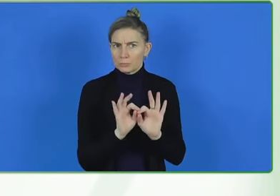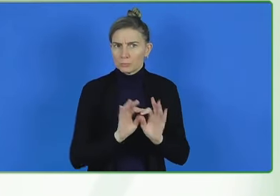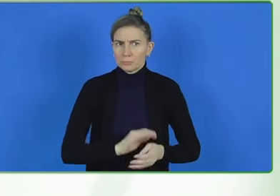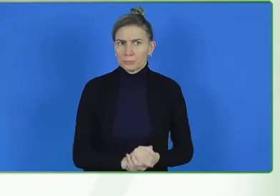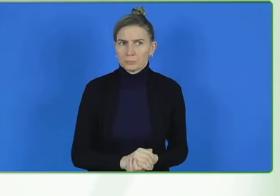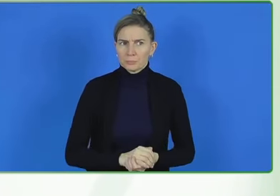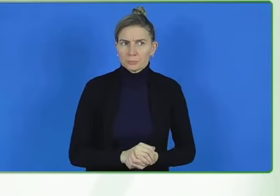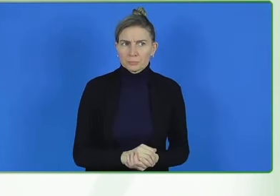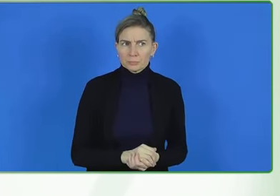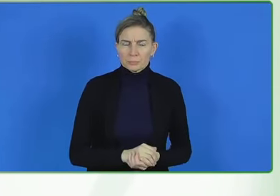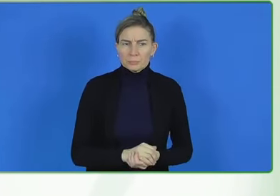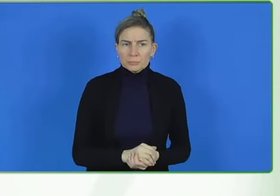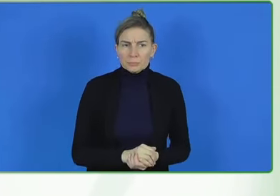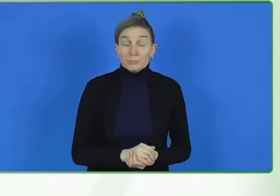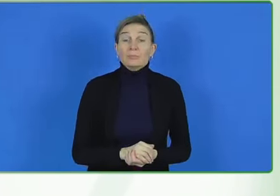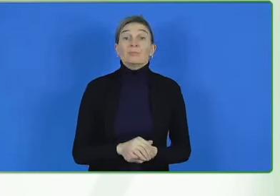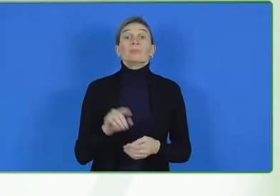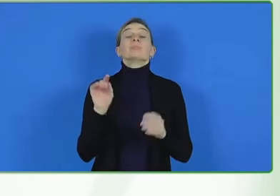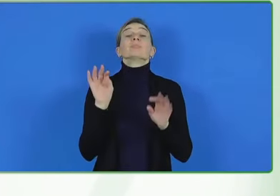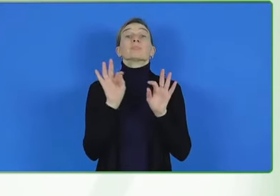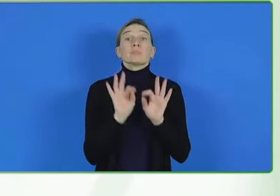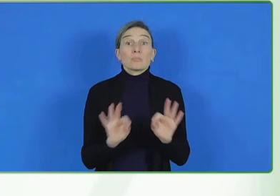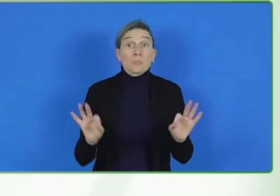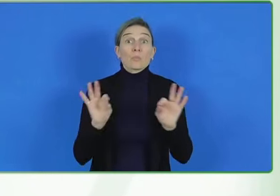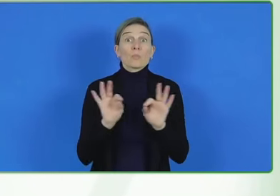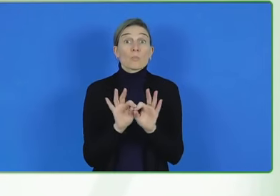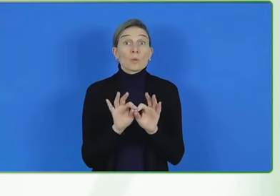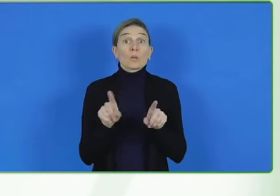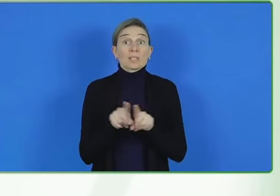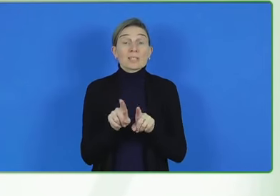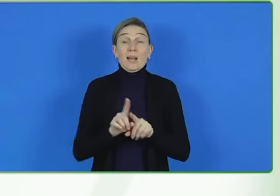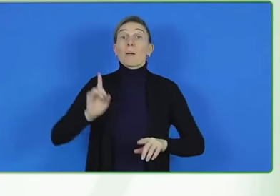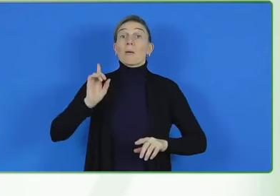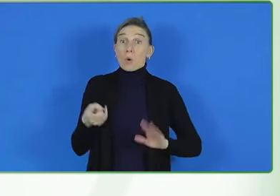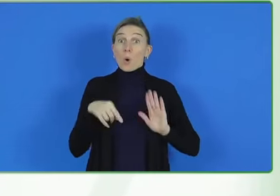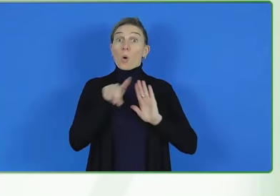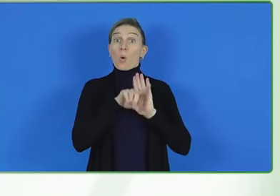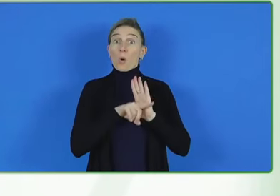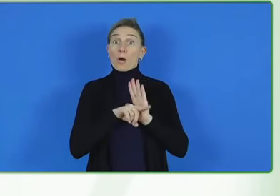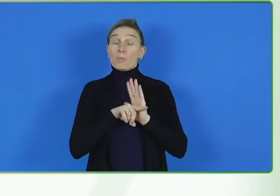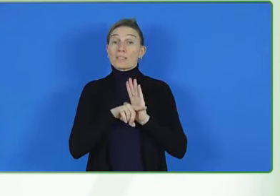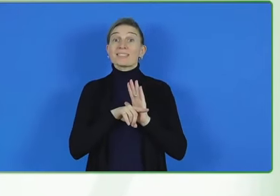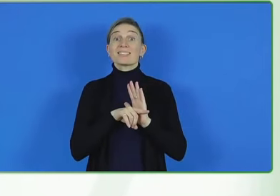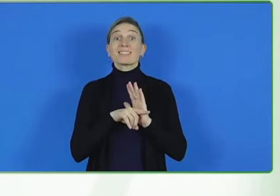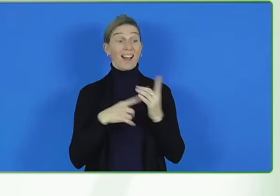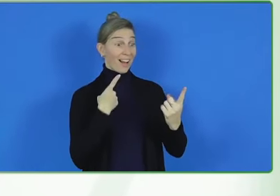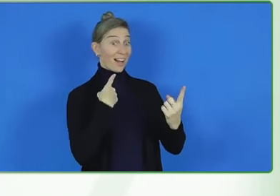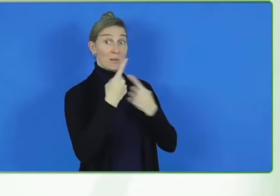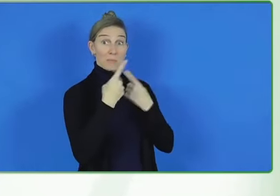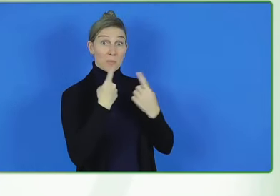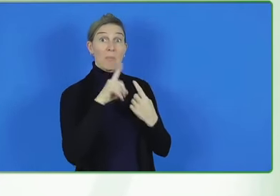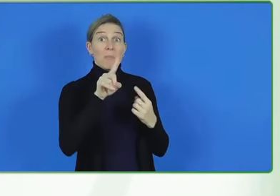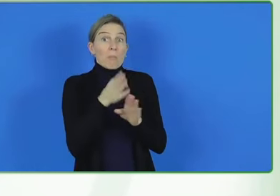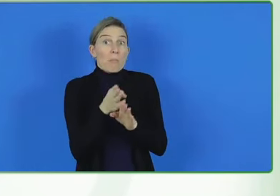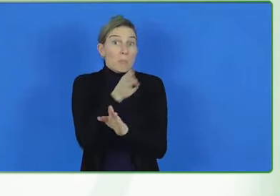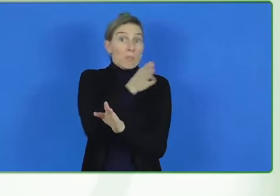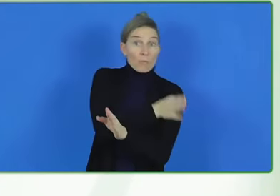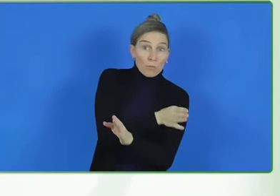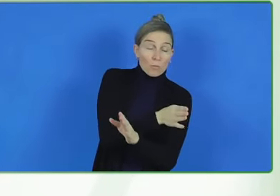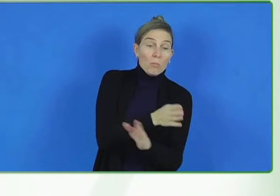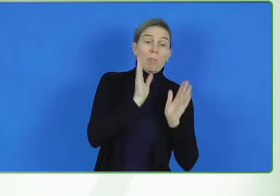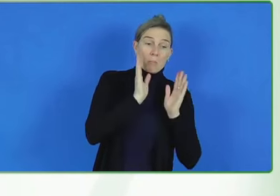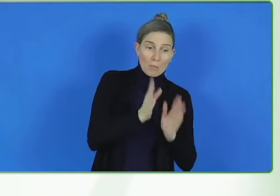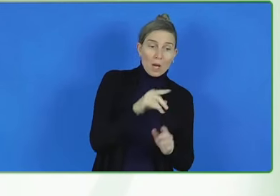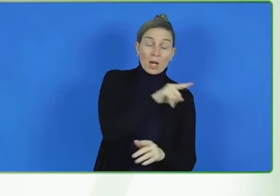consultation phase, but before the actual consultation takes place, they need to provide accessibility as well.